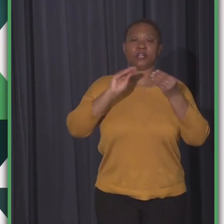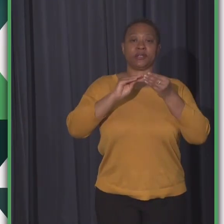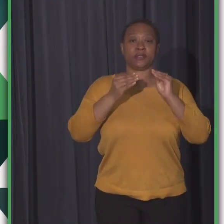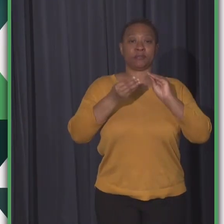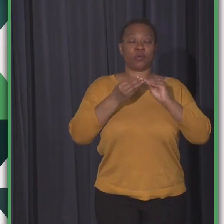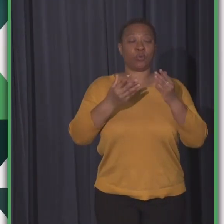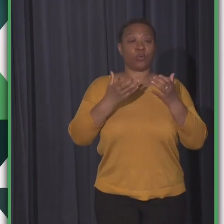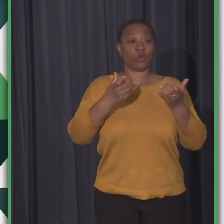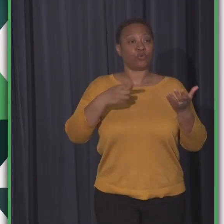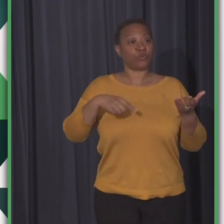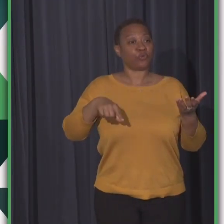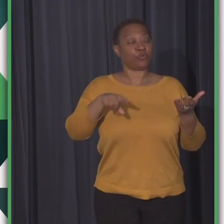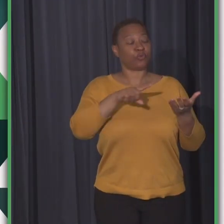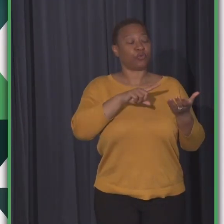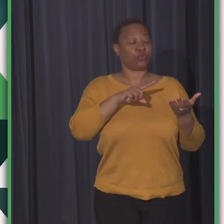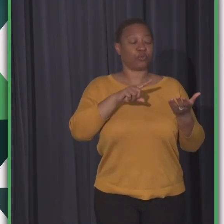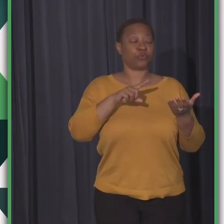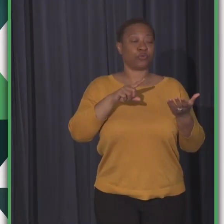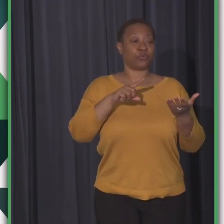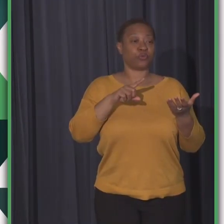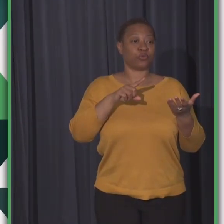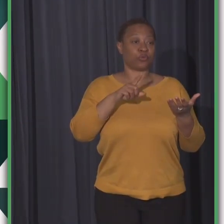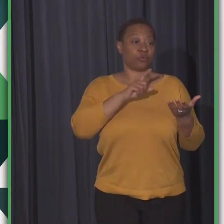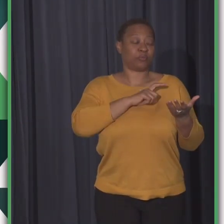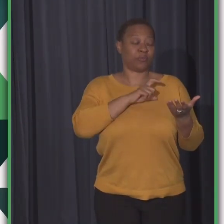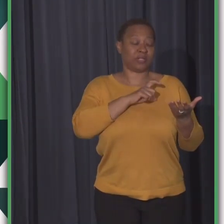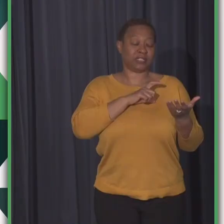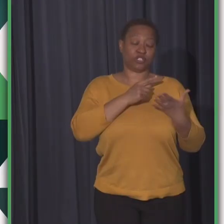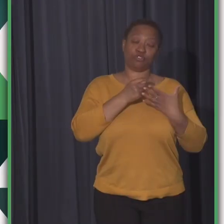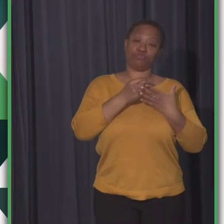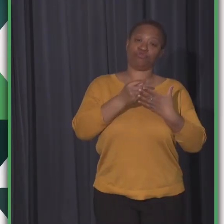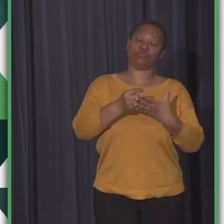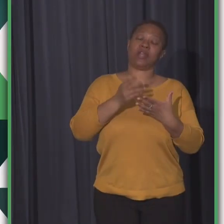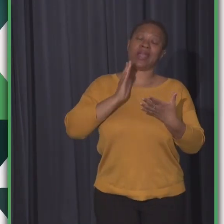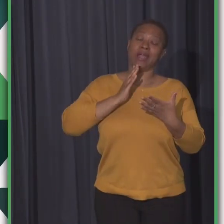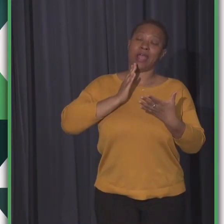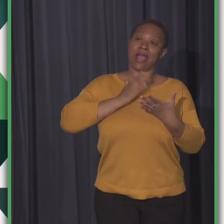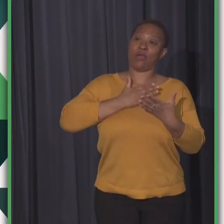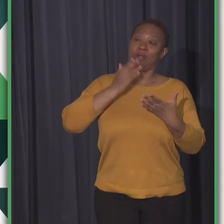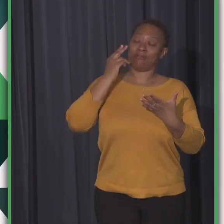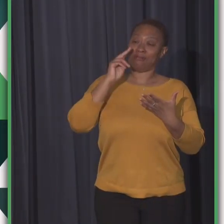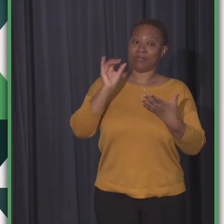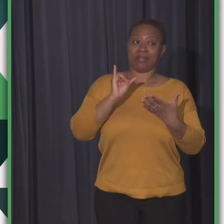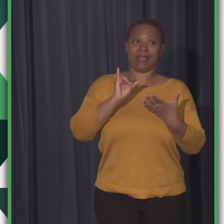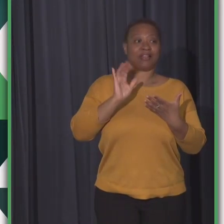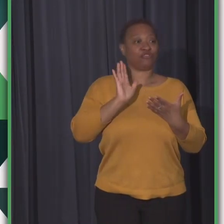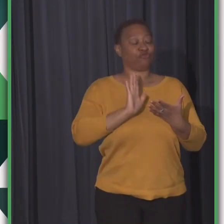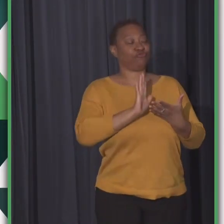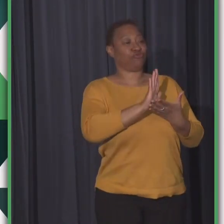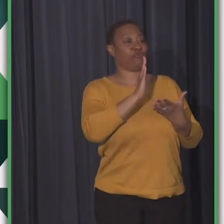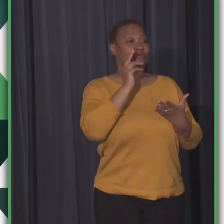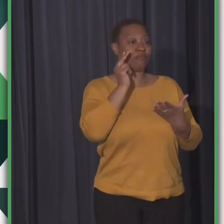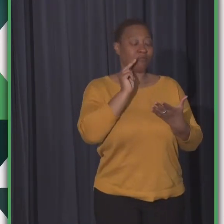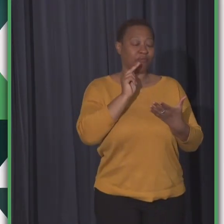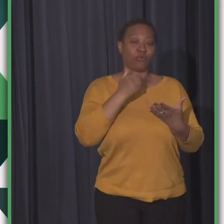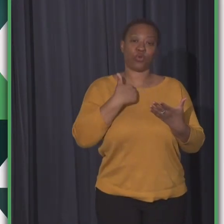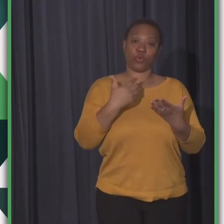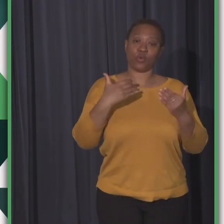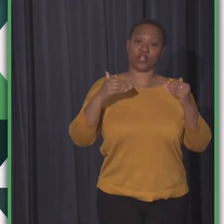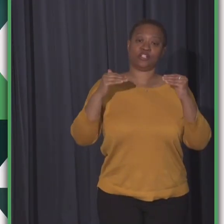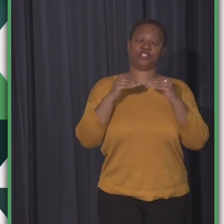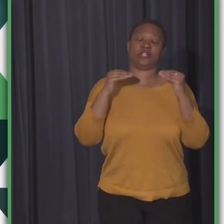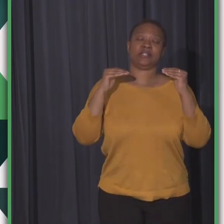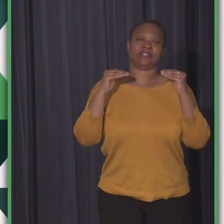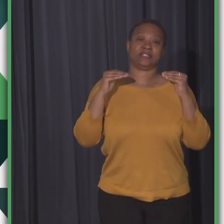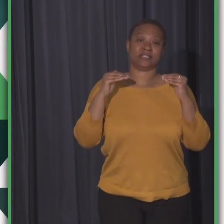want y'all to treat my nephews like they were your own. We just want some justice, and this doesn't make any